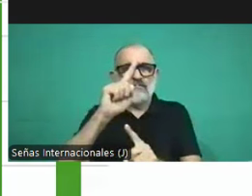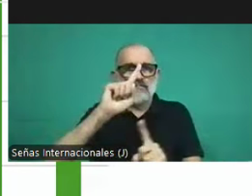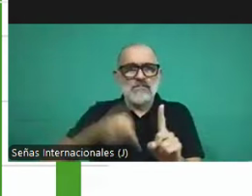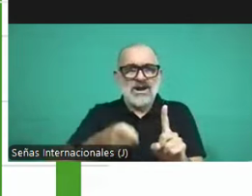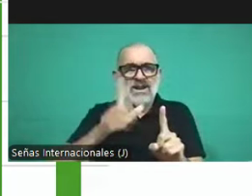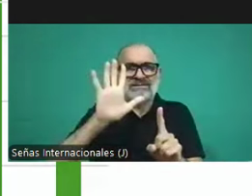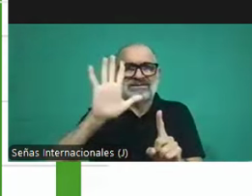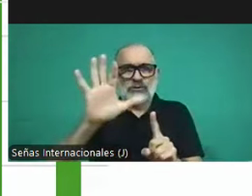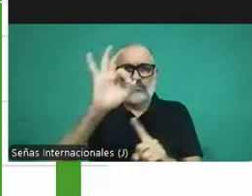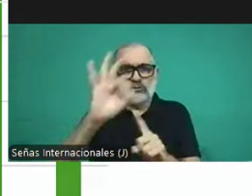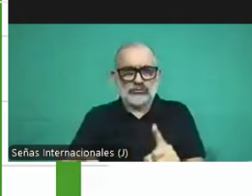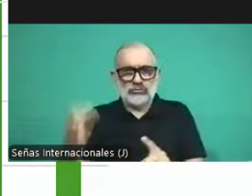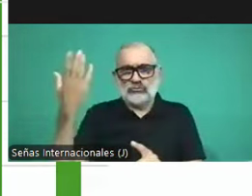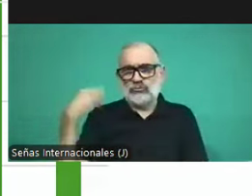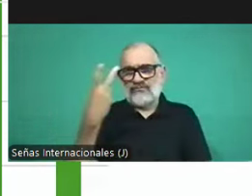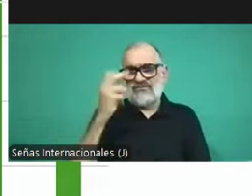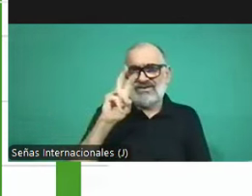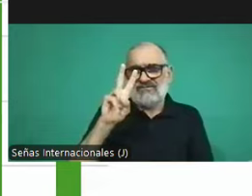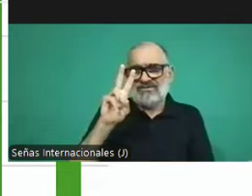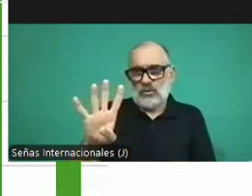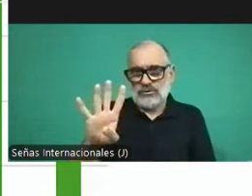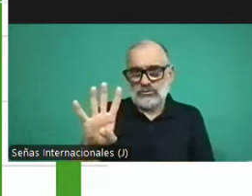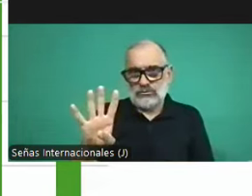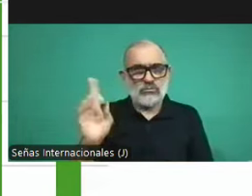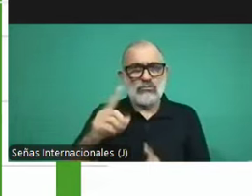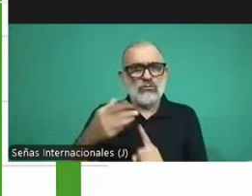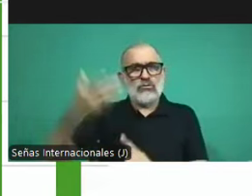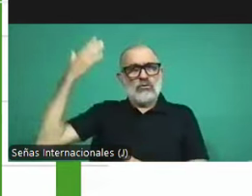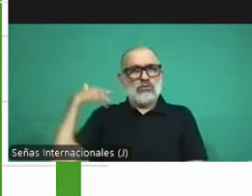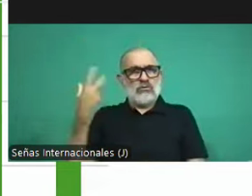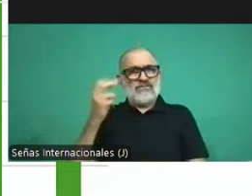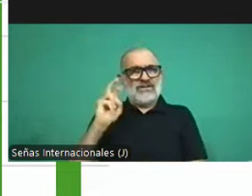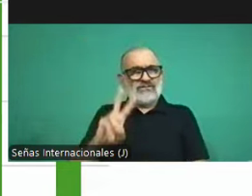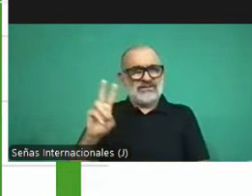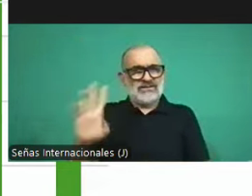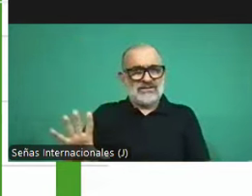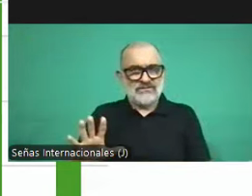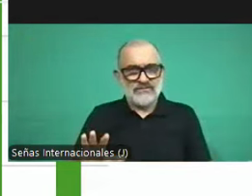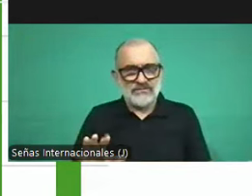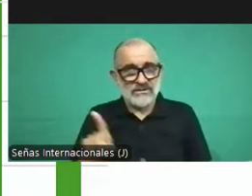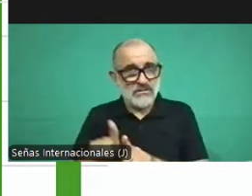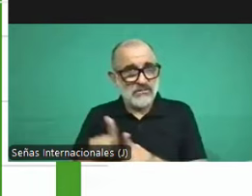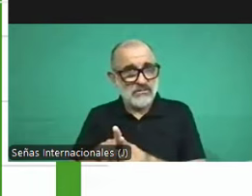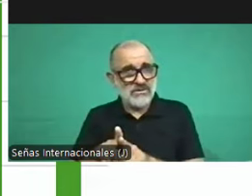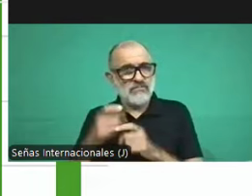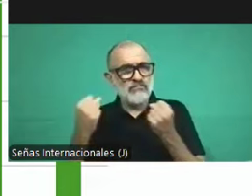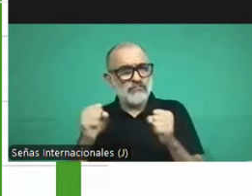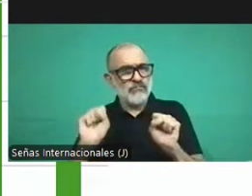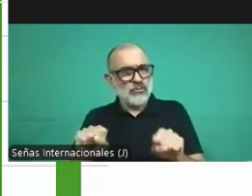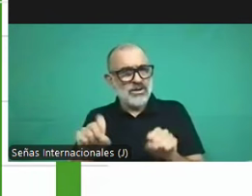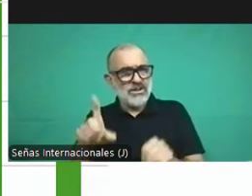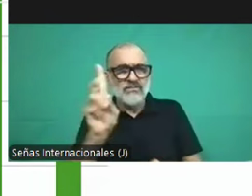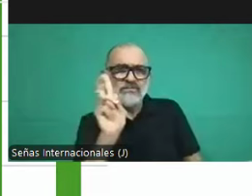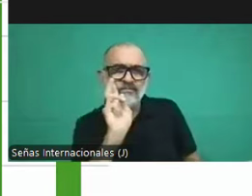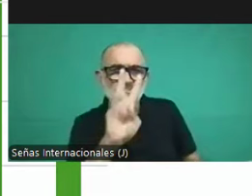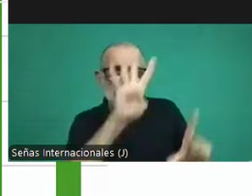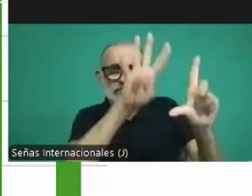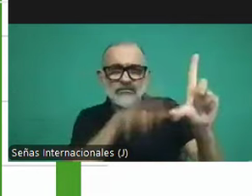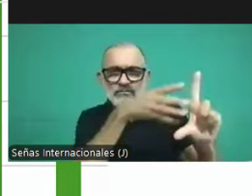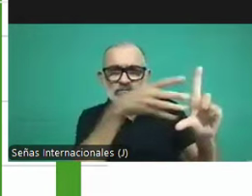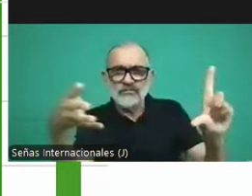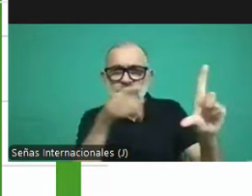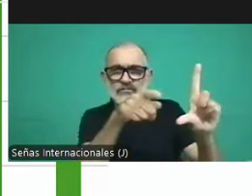to previous reform. The reform was in 2007. We are also able to visualize here tendencies in